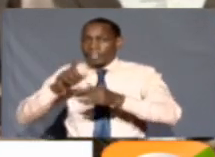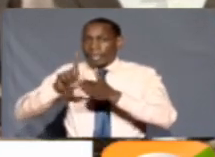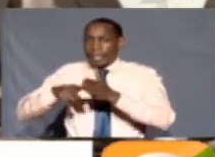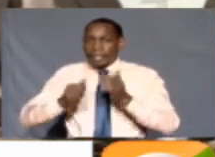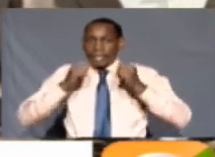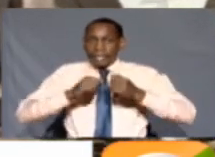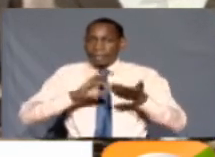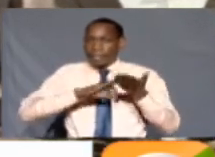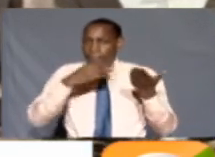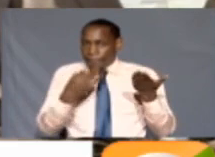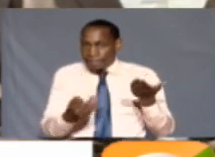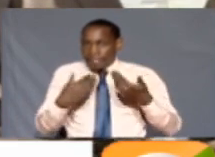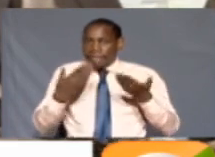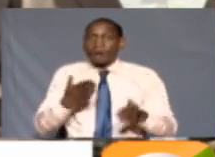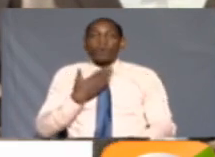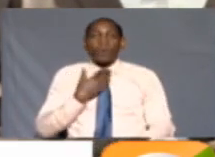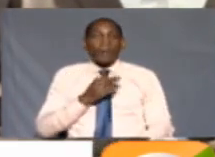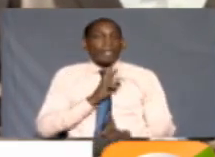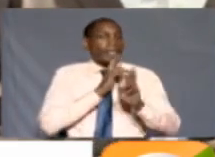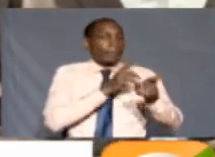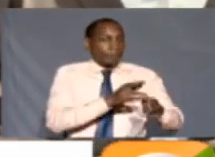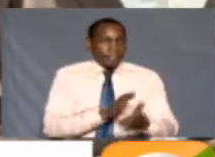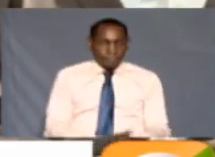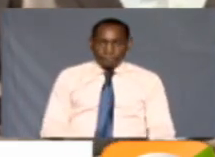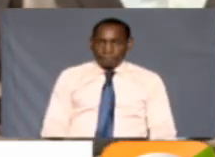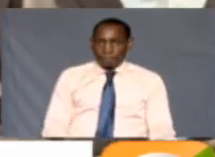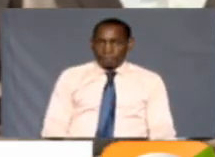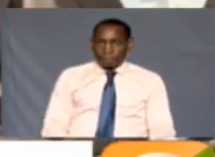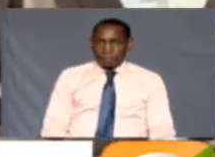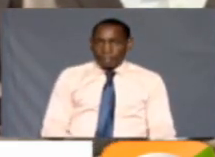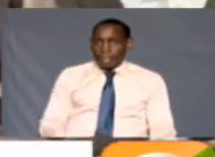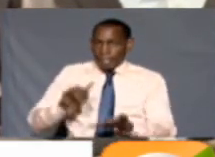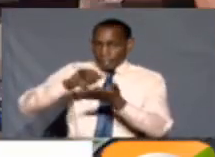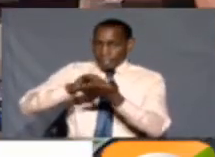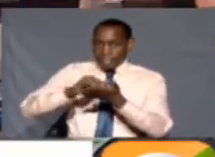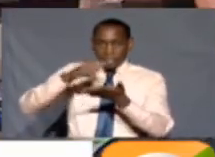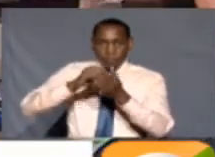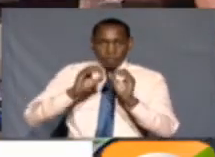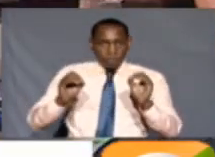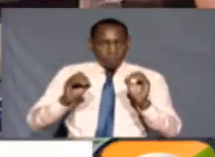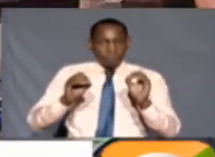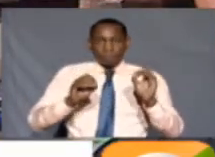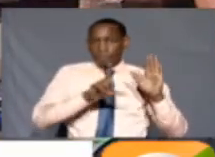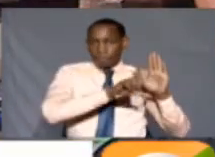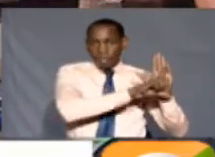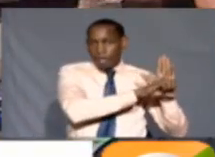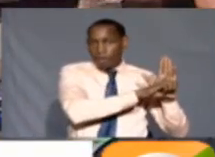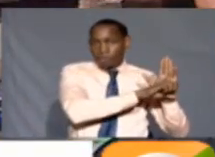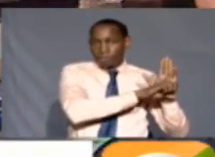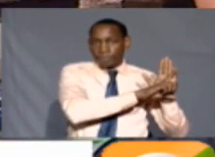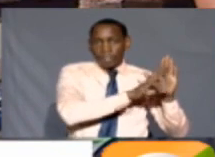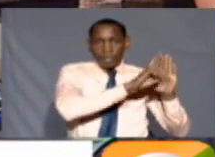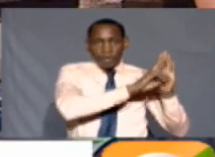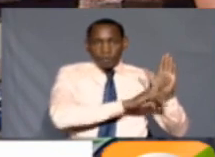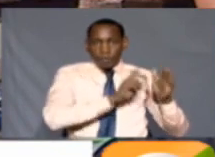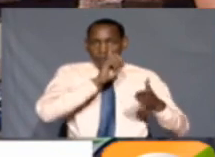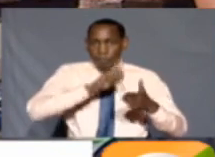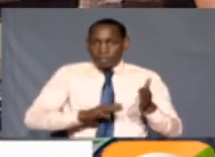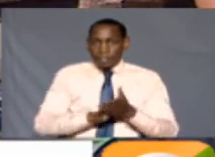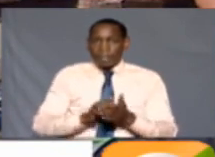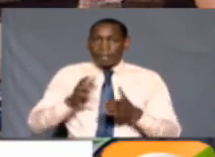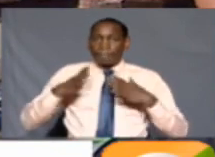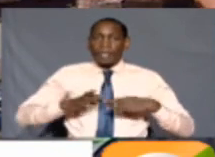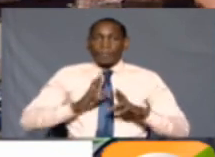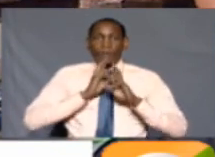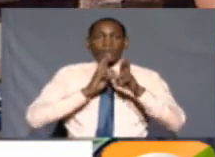deal went south, and now you want to whistleblow. No, that will be the exception to the rule. The rule is whistleblowers